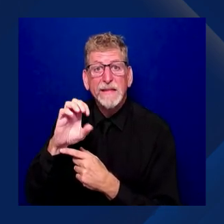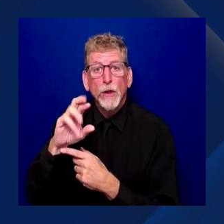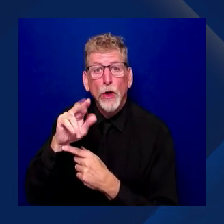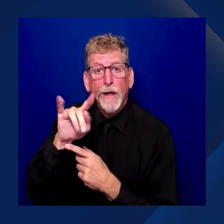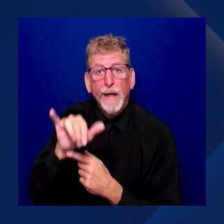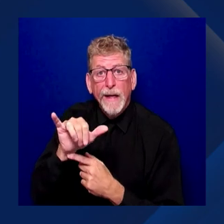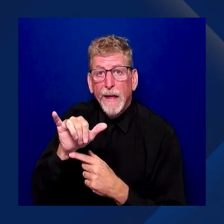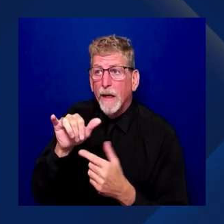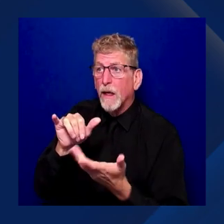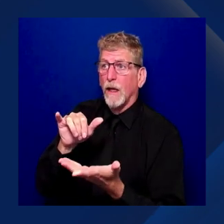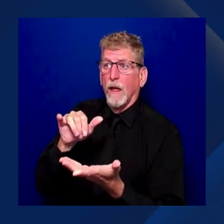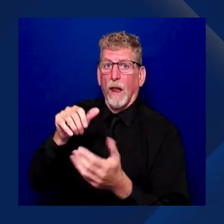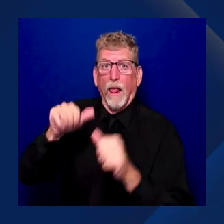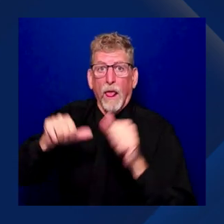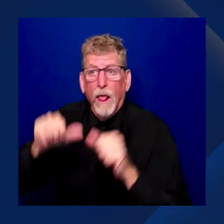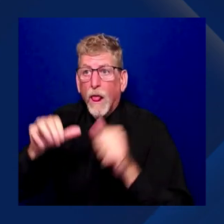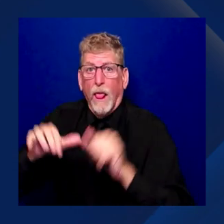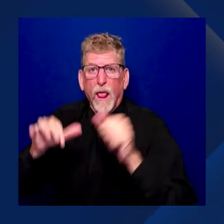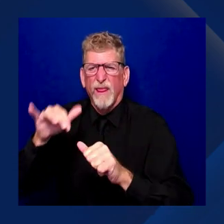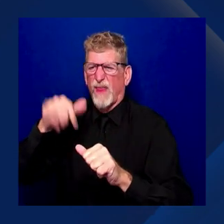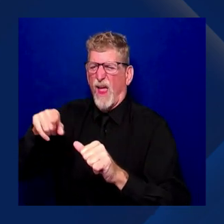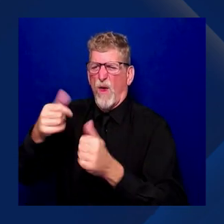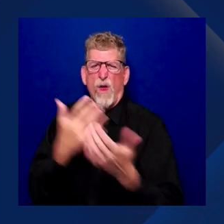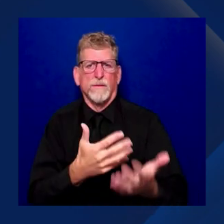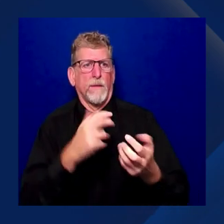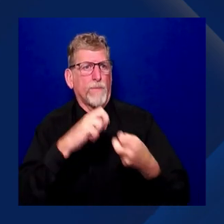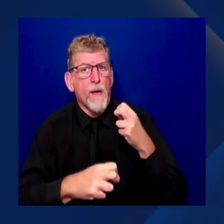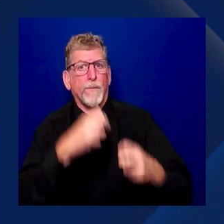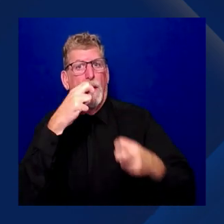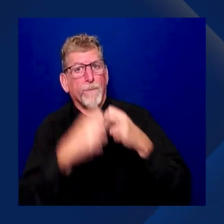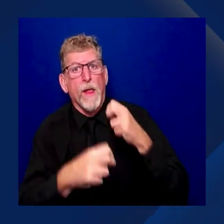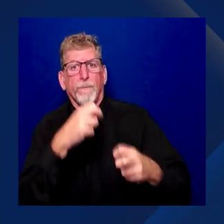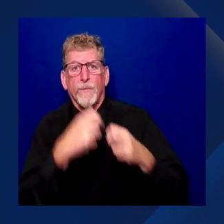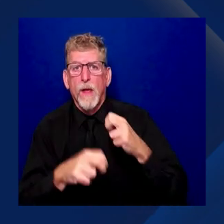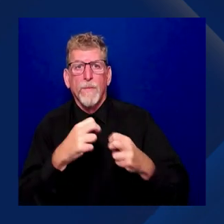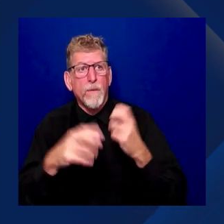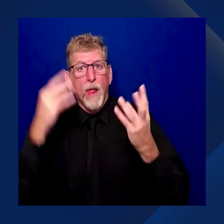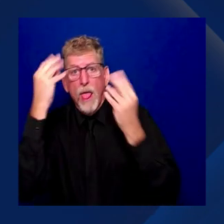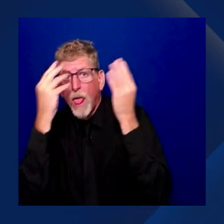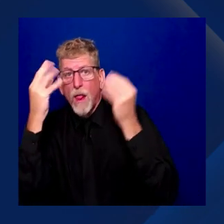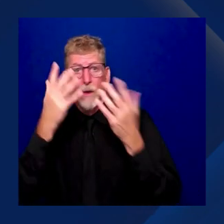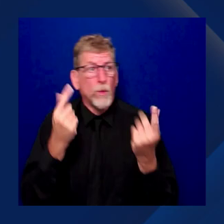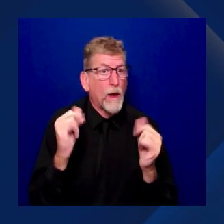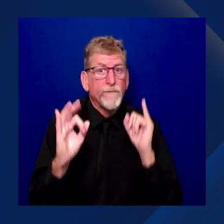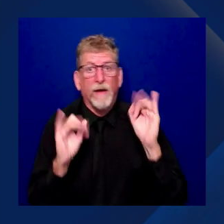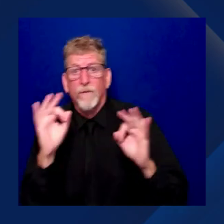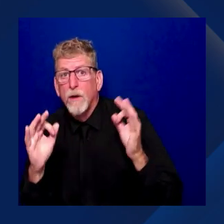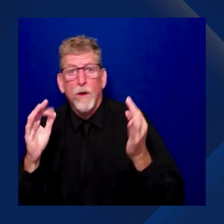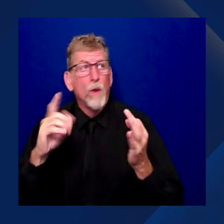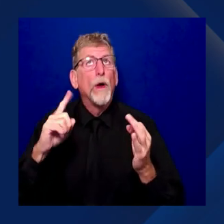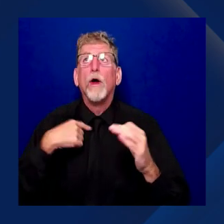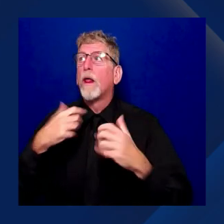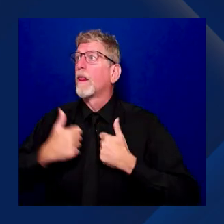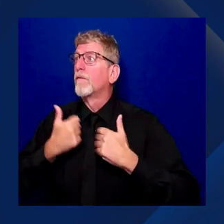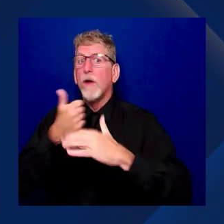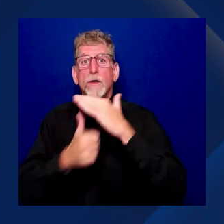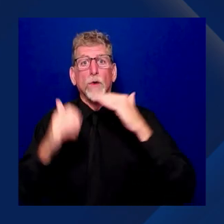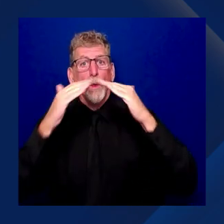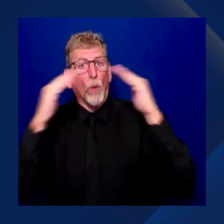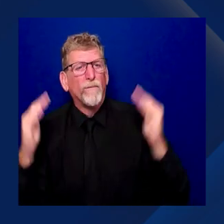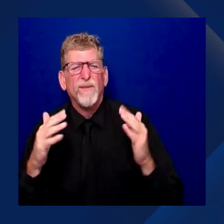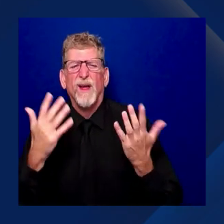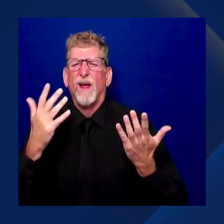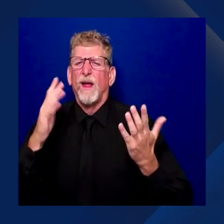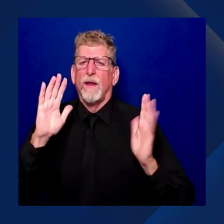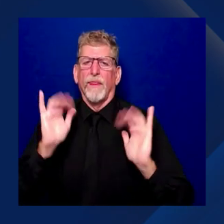to put a roof over her head. Women who experience homelessness face significant challenges in finding care and are twice as